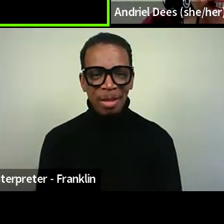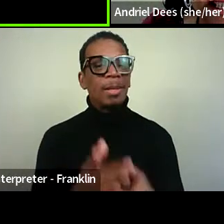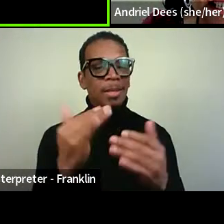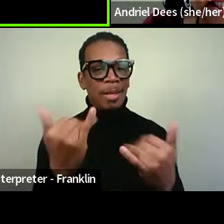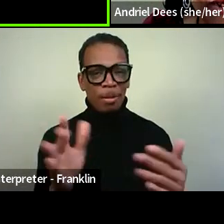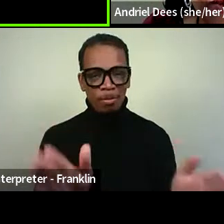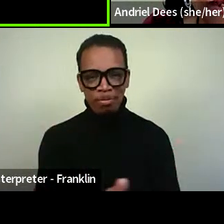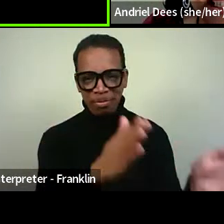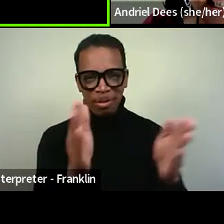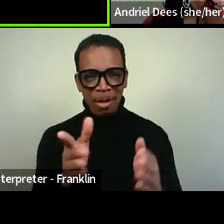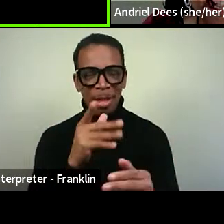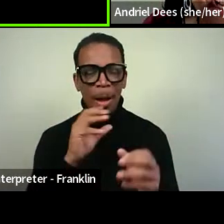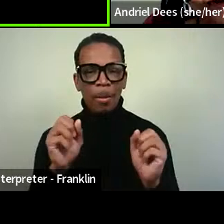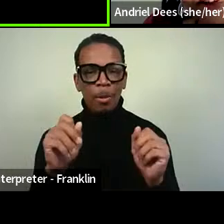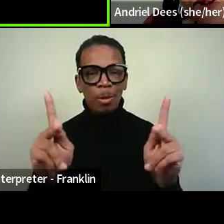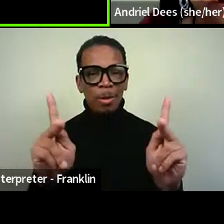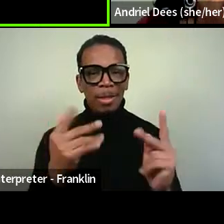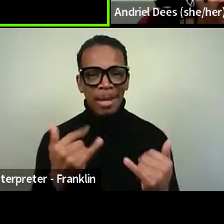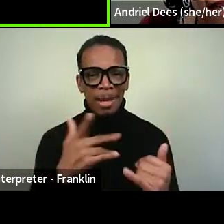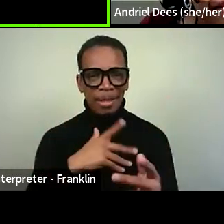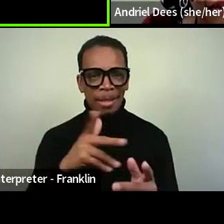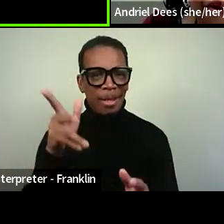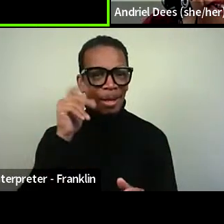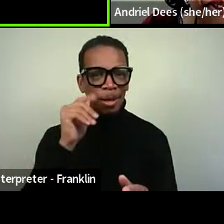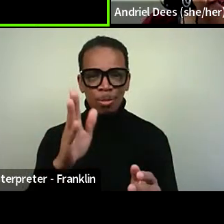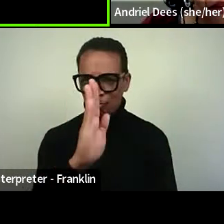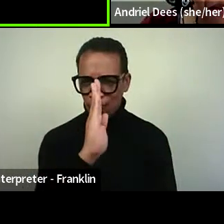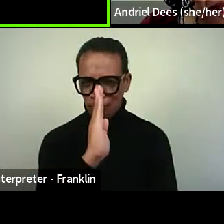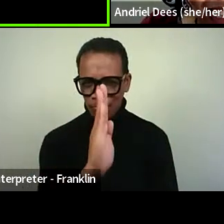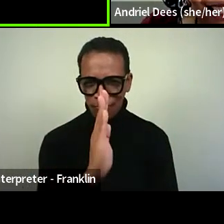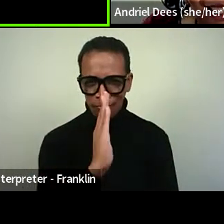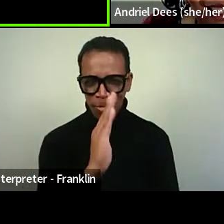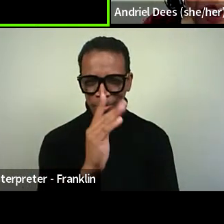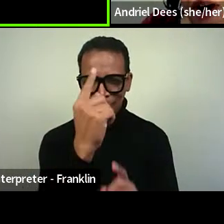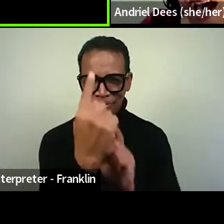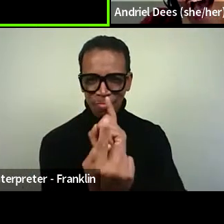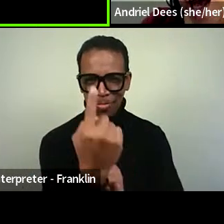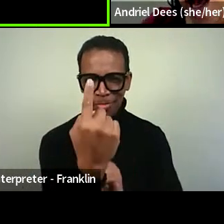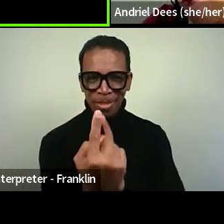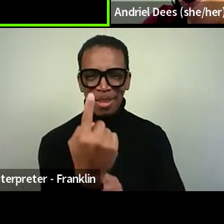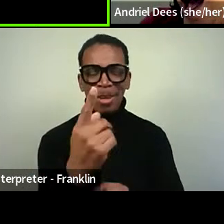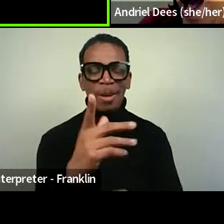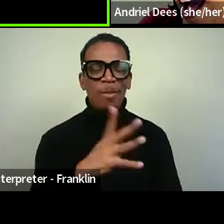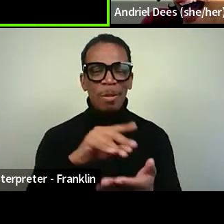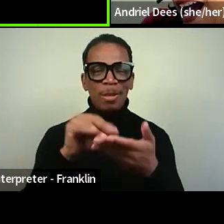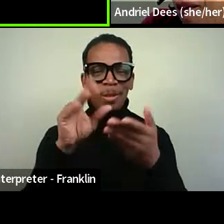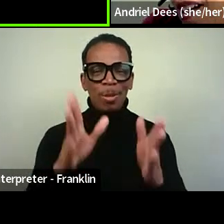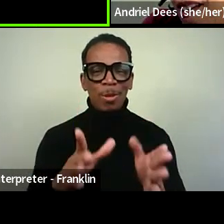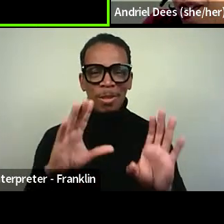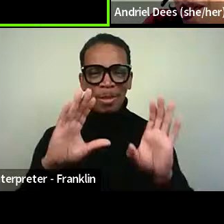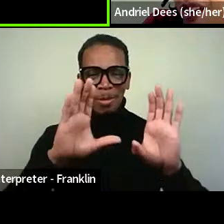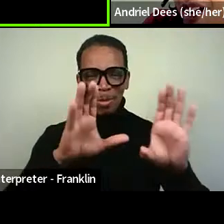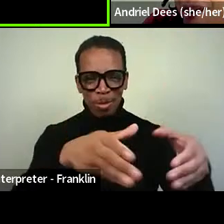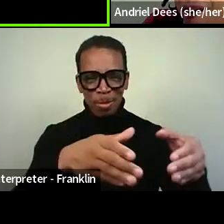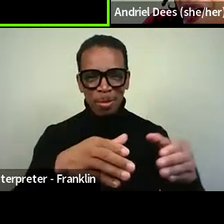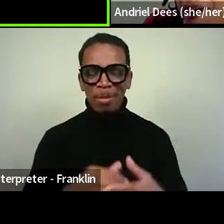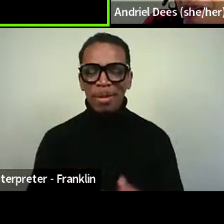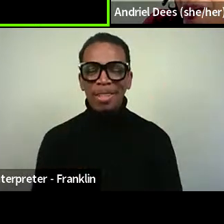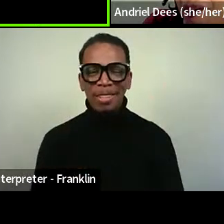opportunity to really hear directly from our student population. So I want